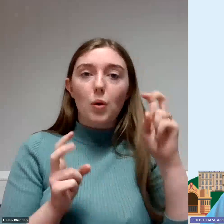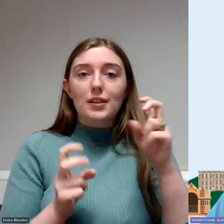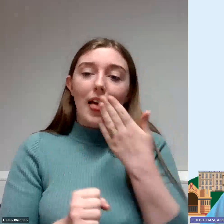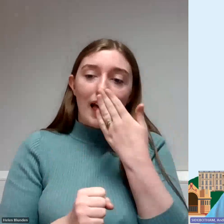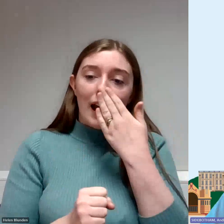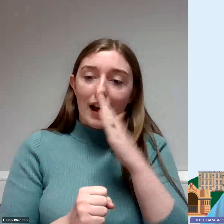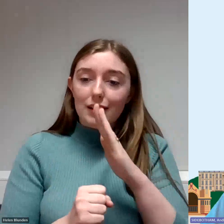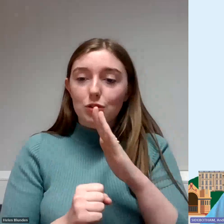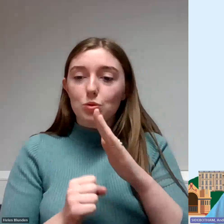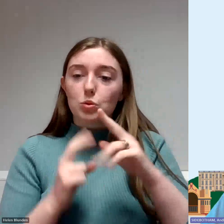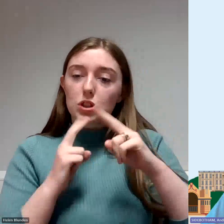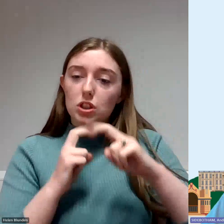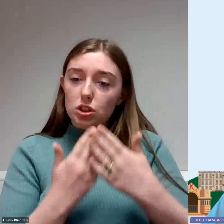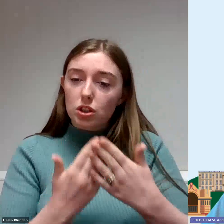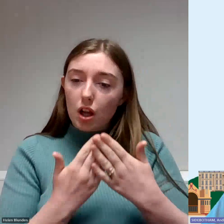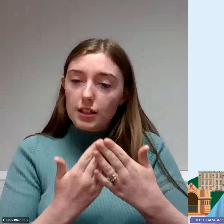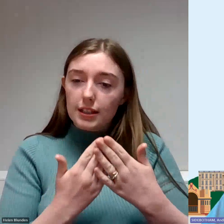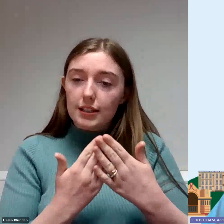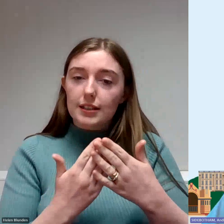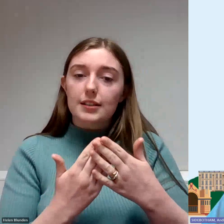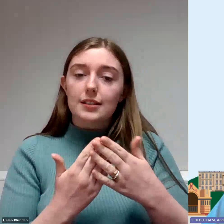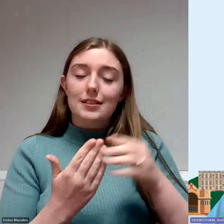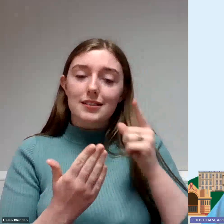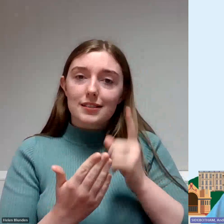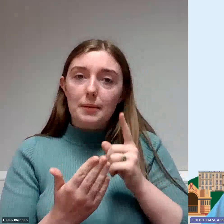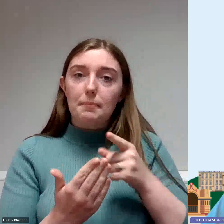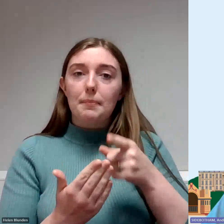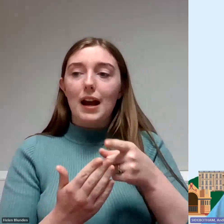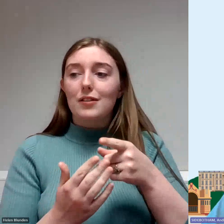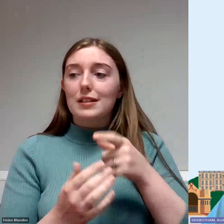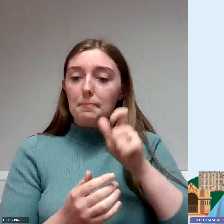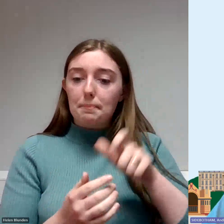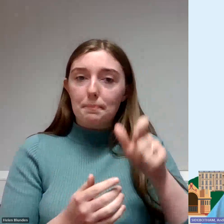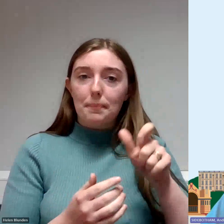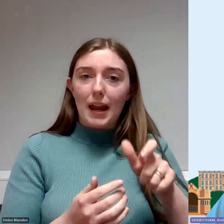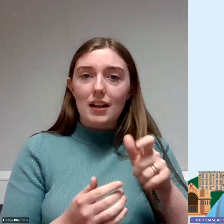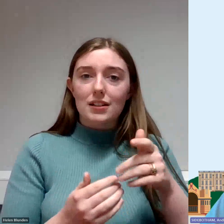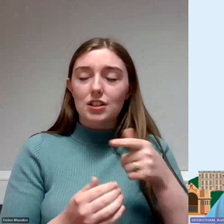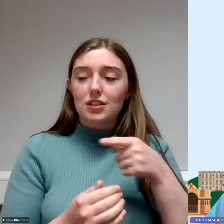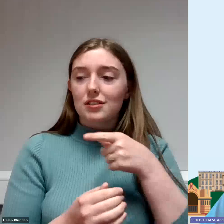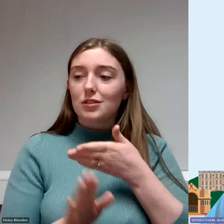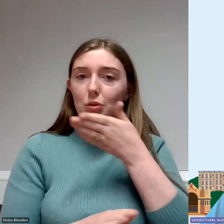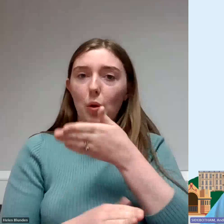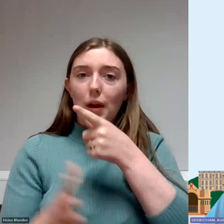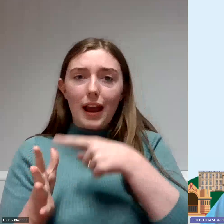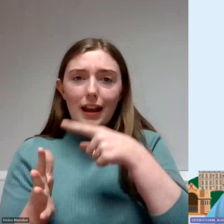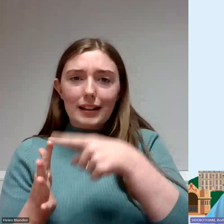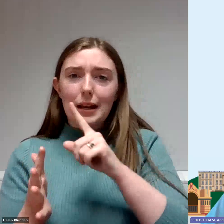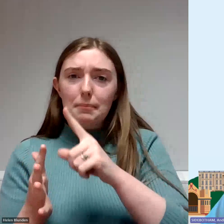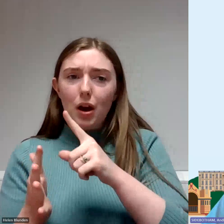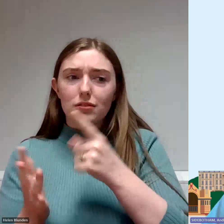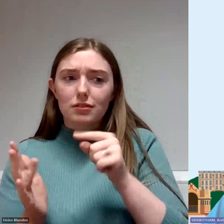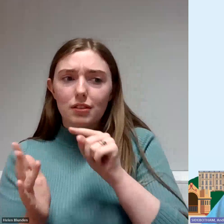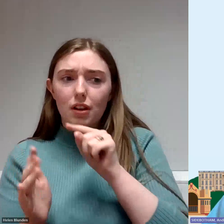of patients who've accessed ED when perhaps they could have gone to other services. I know there are